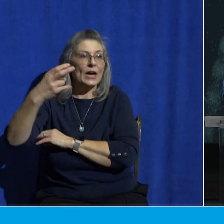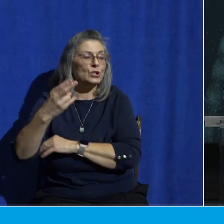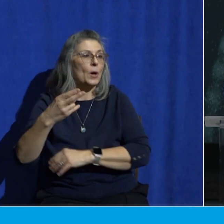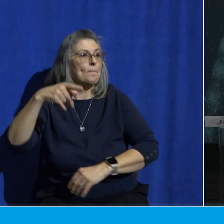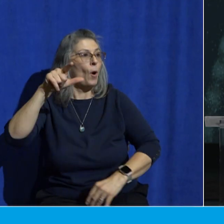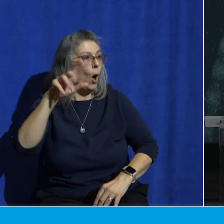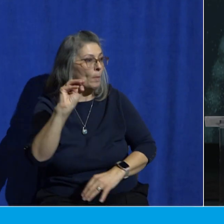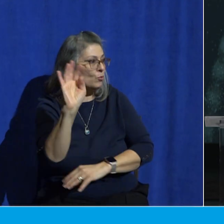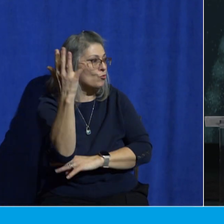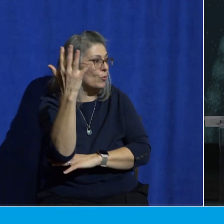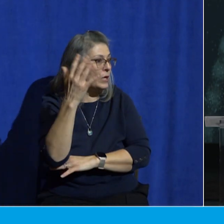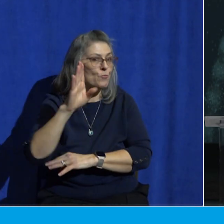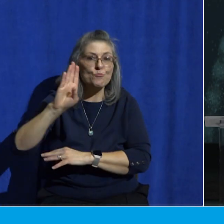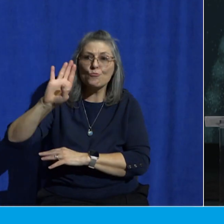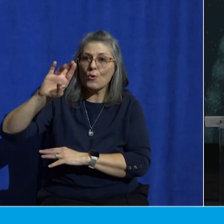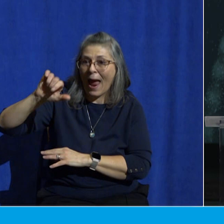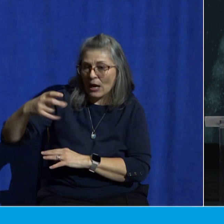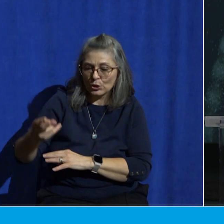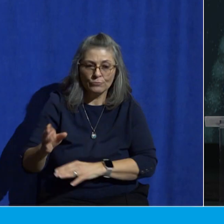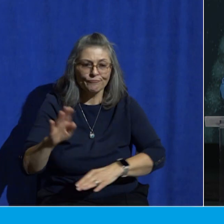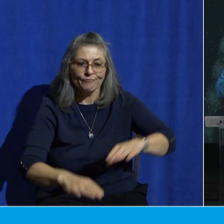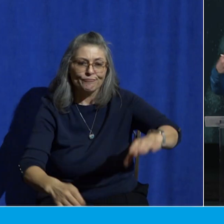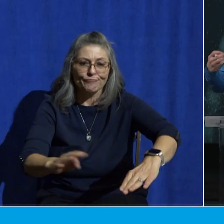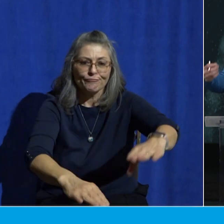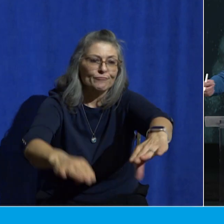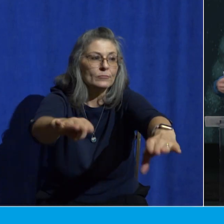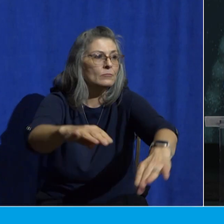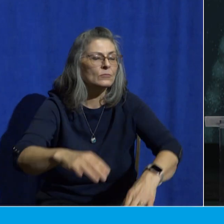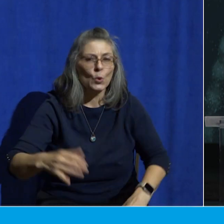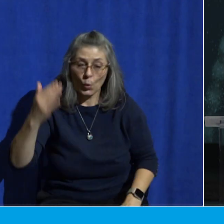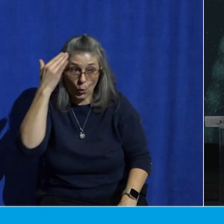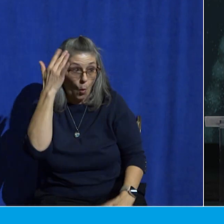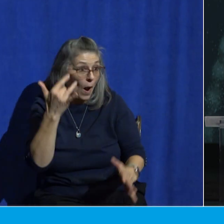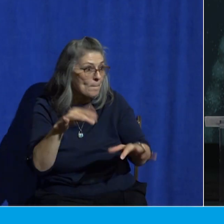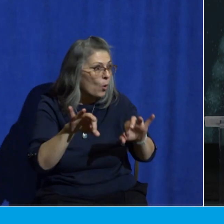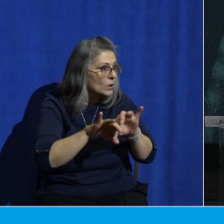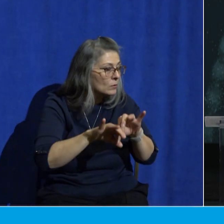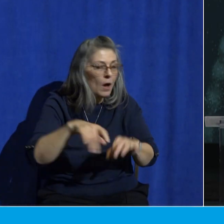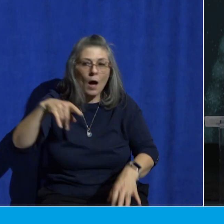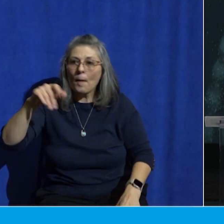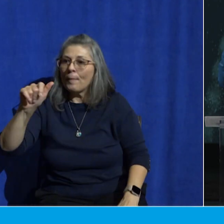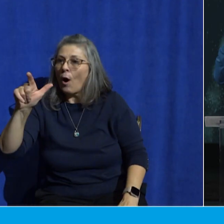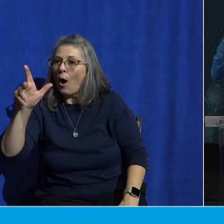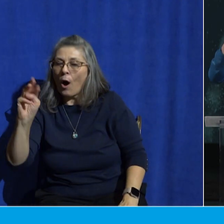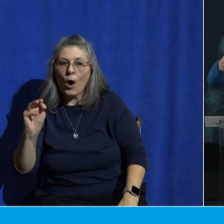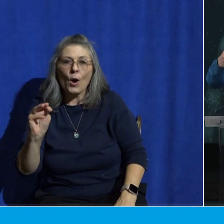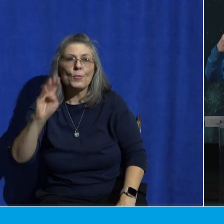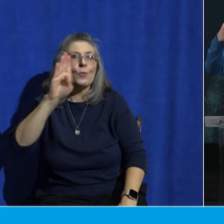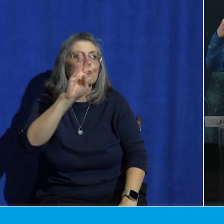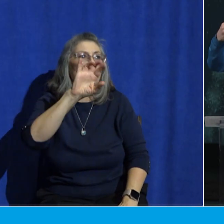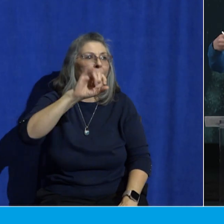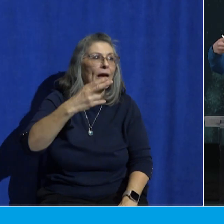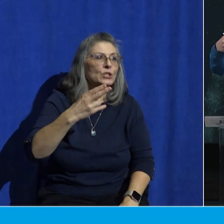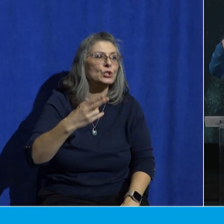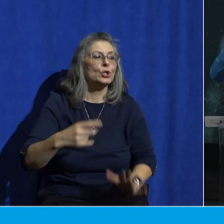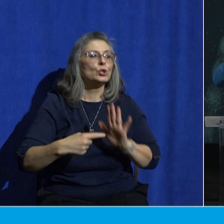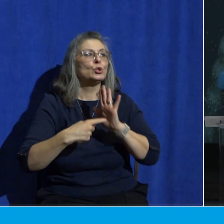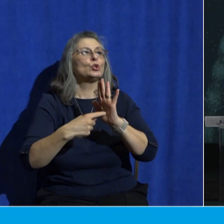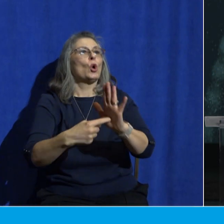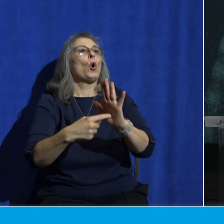Here's why that's significant, because palm branches were symbols of political